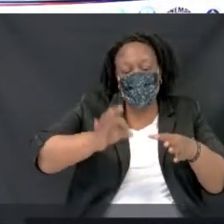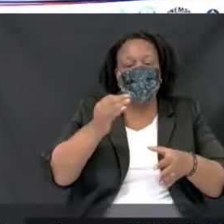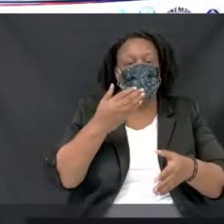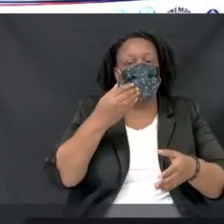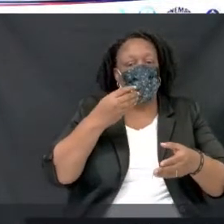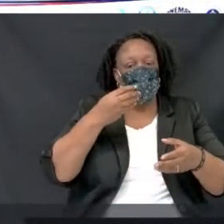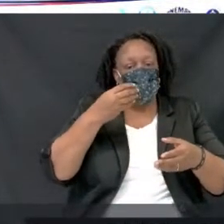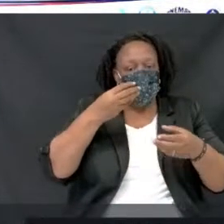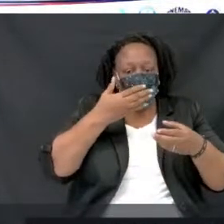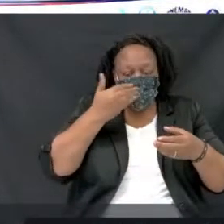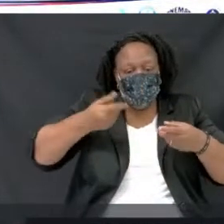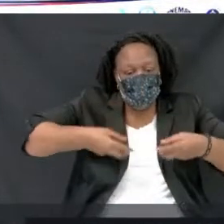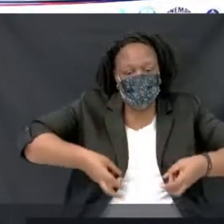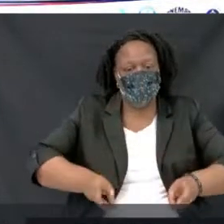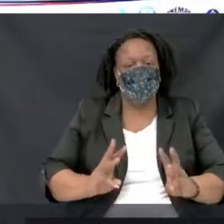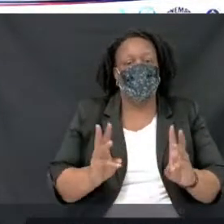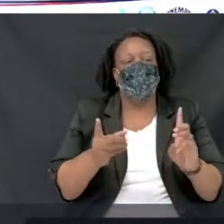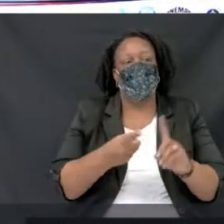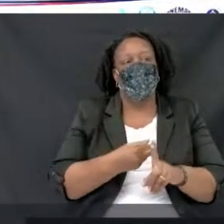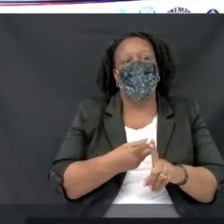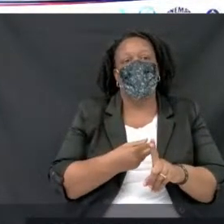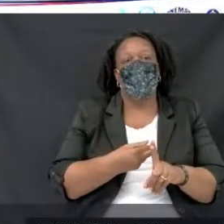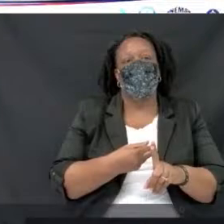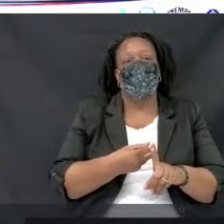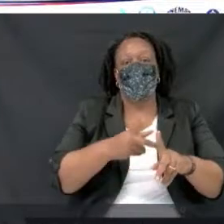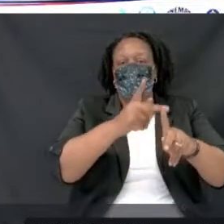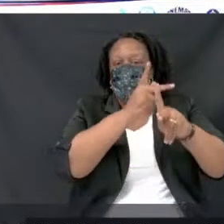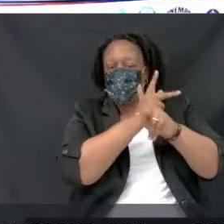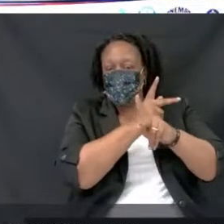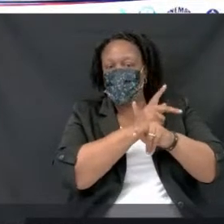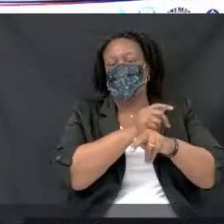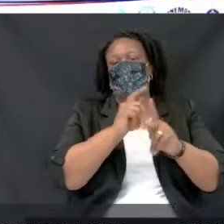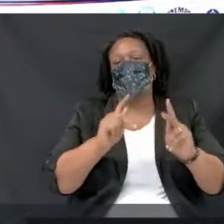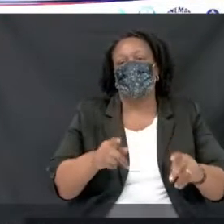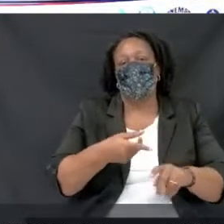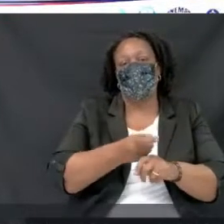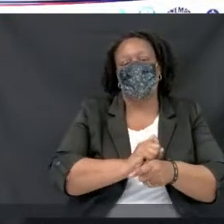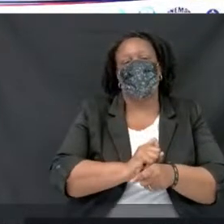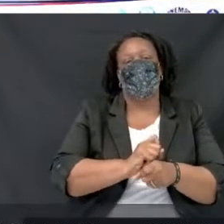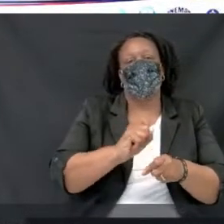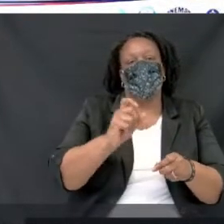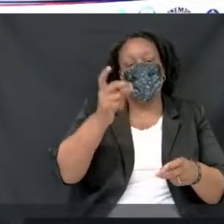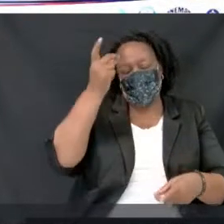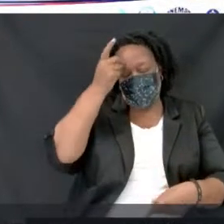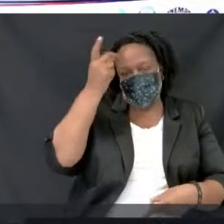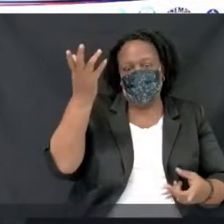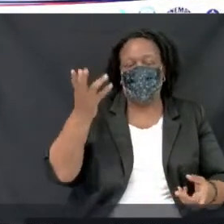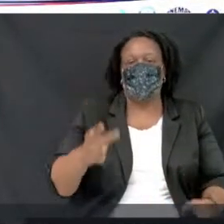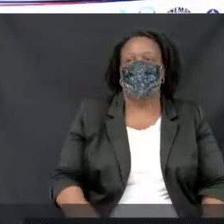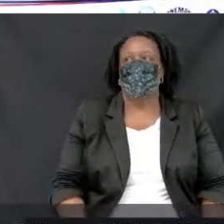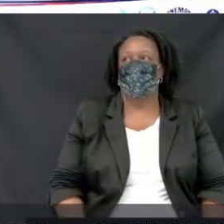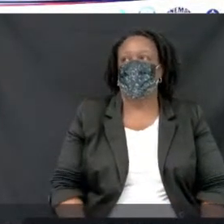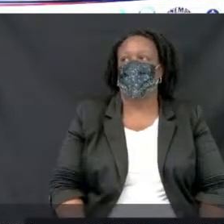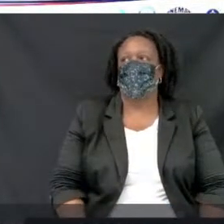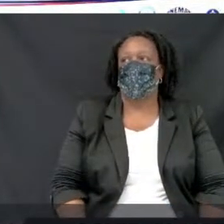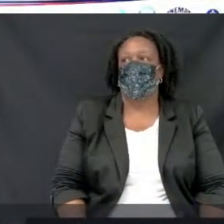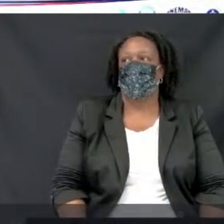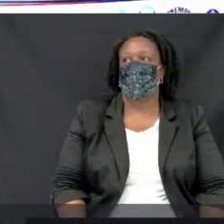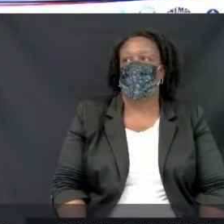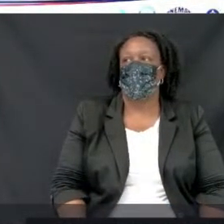and education and the mitigation of, preparedness for, and response to and recovery from